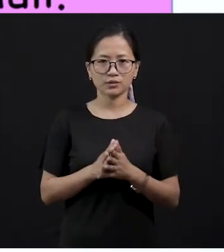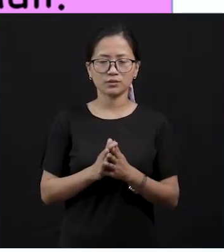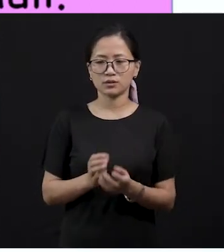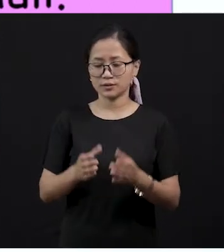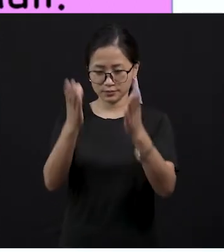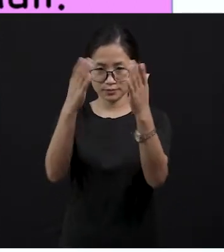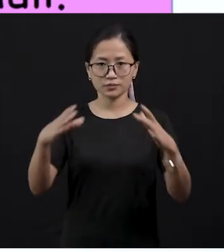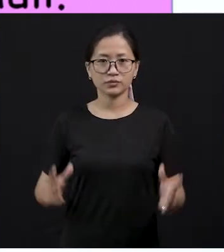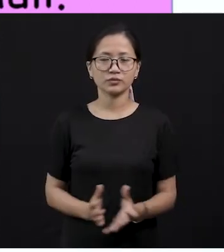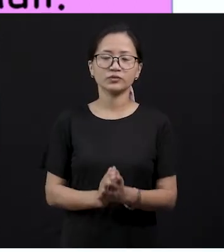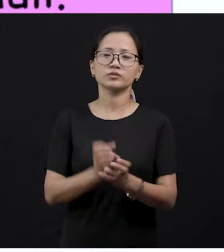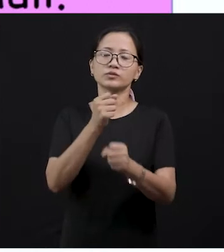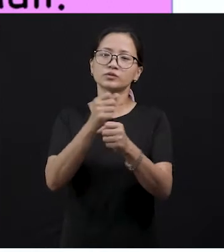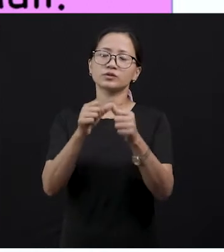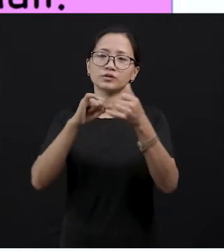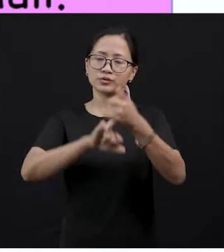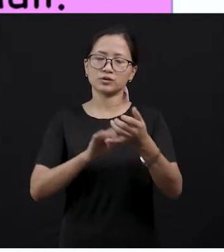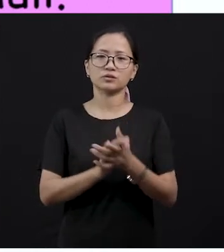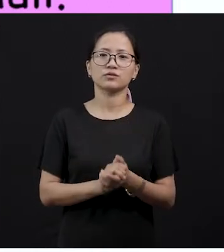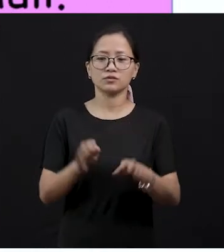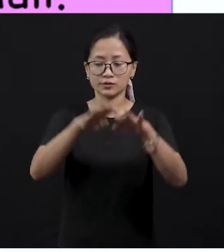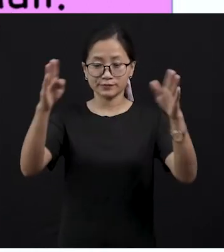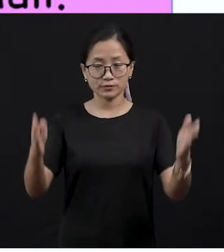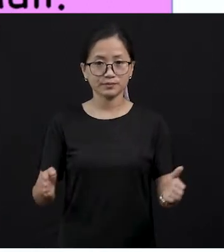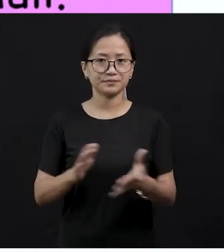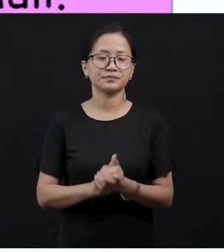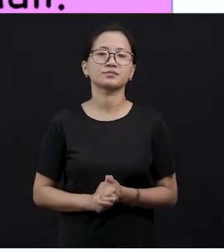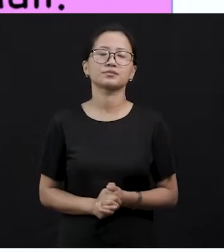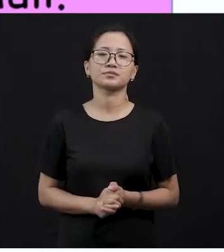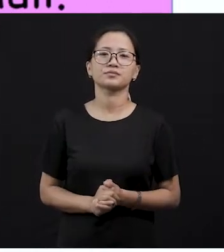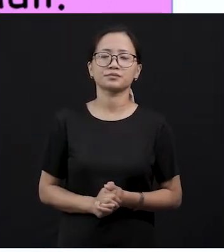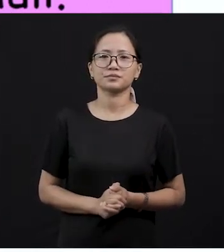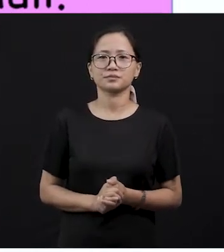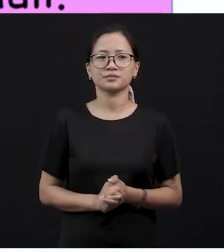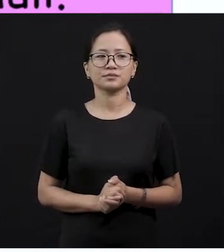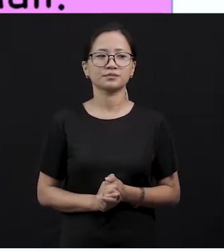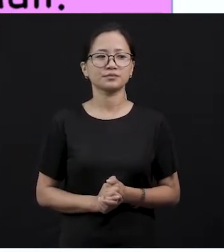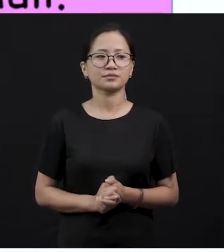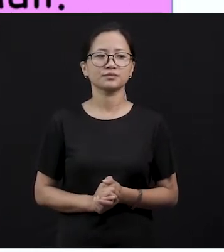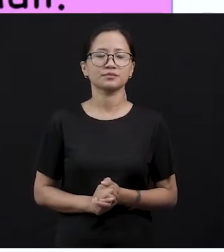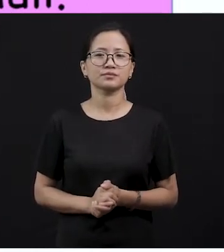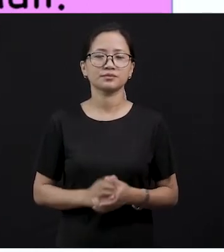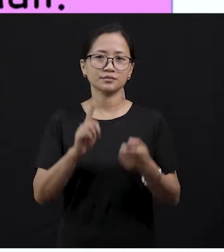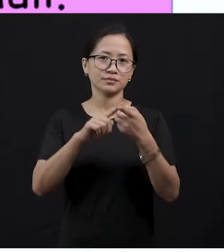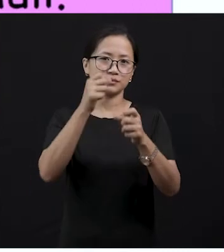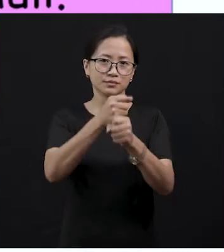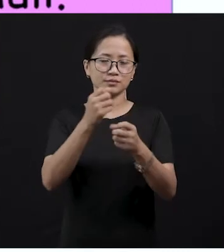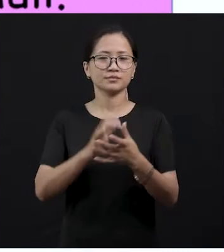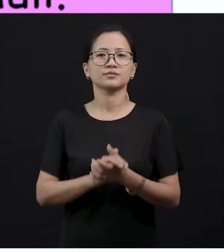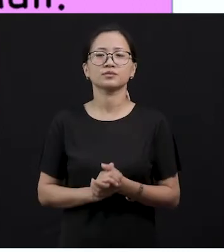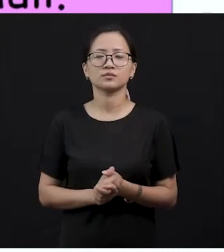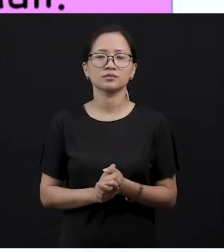that is the stimulus, okay? So now you know what is a stimulus, okay? Then example,